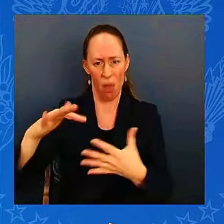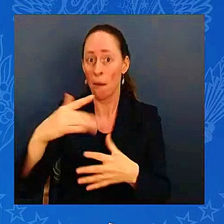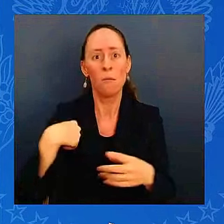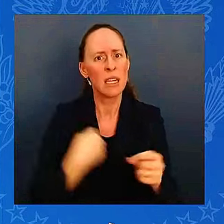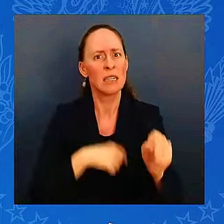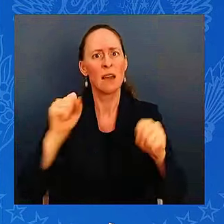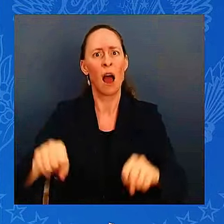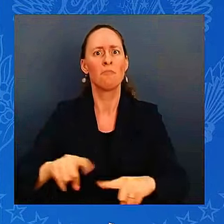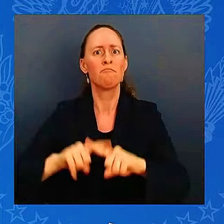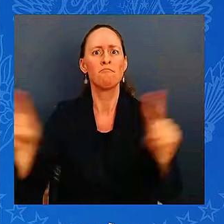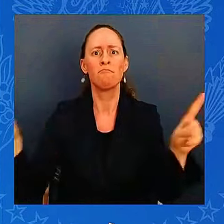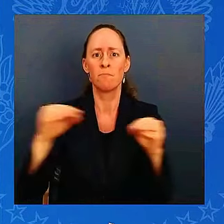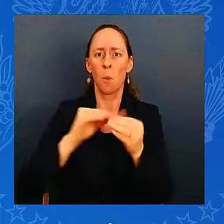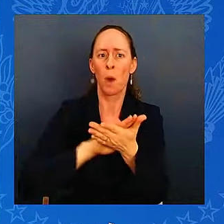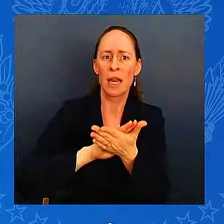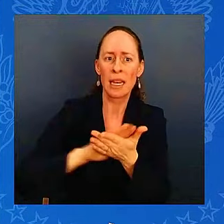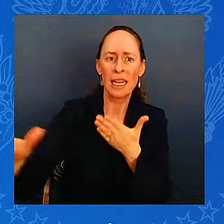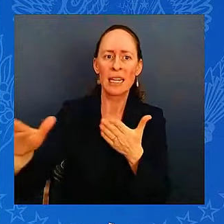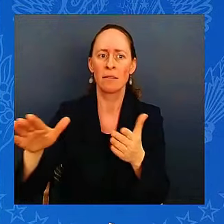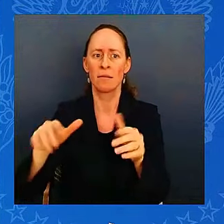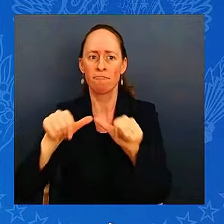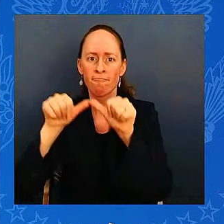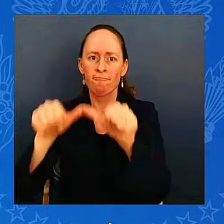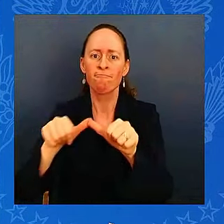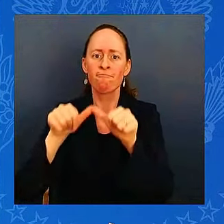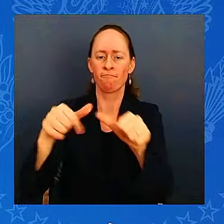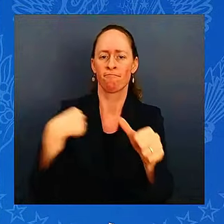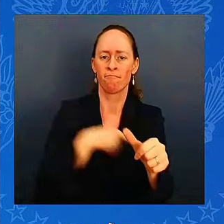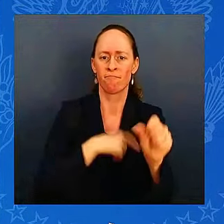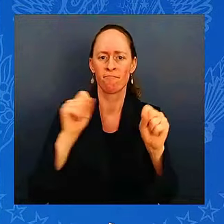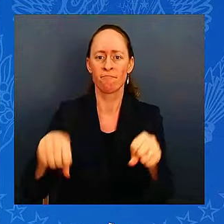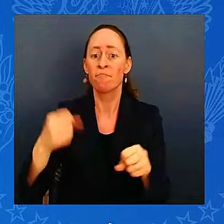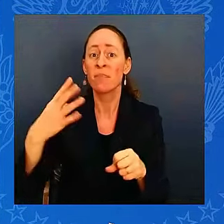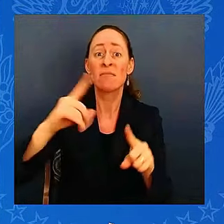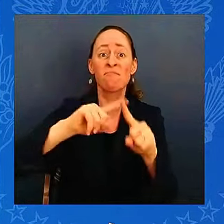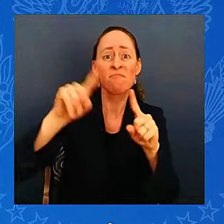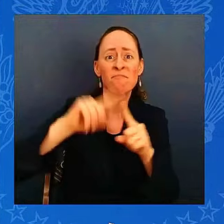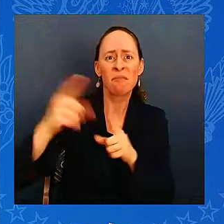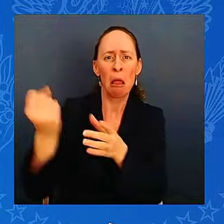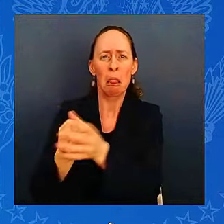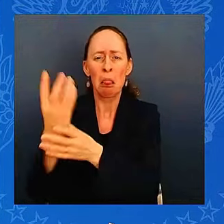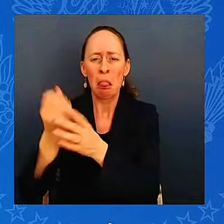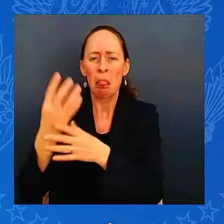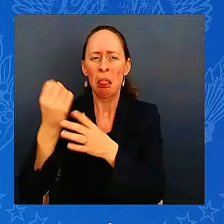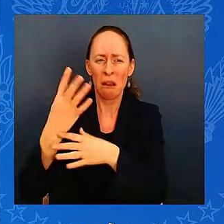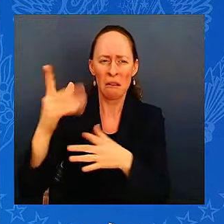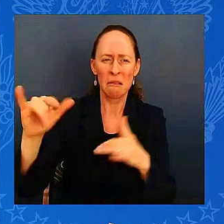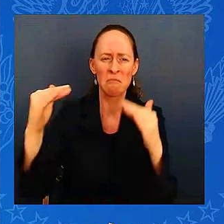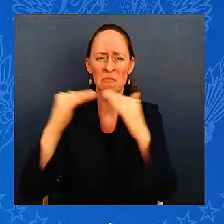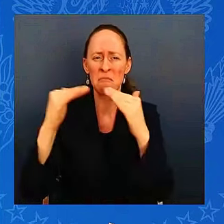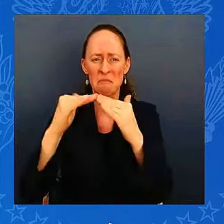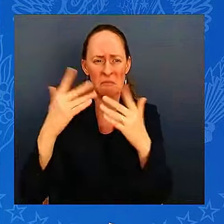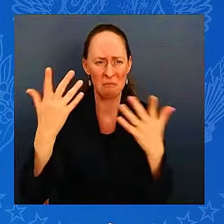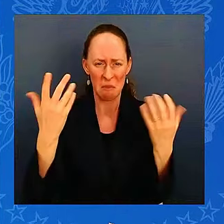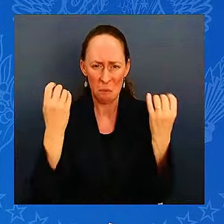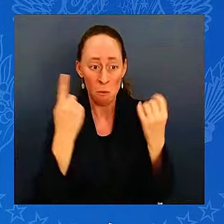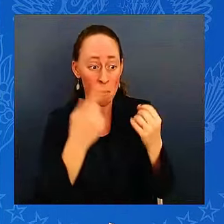one produces as much pollution as a small country. We're now making the most significant investment ever in rural